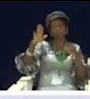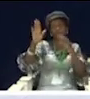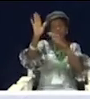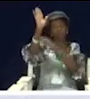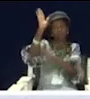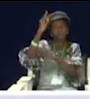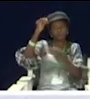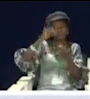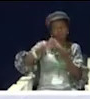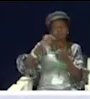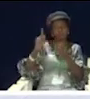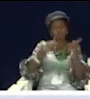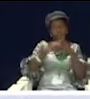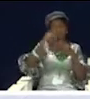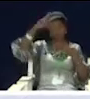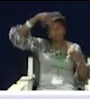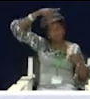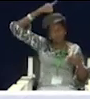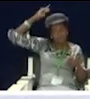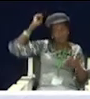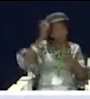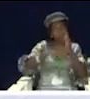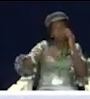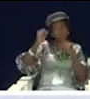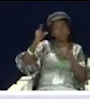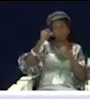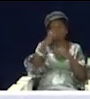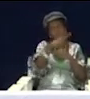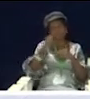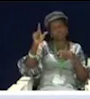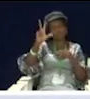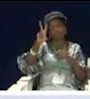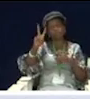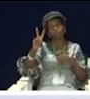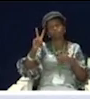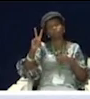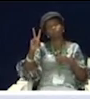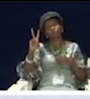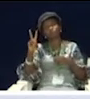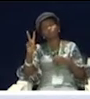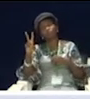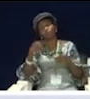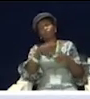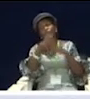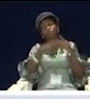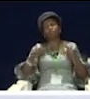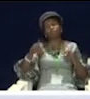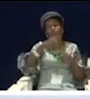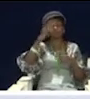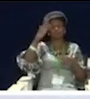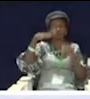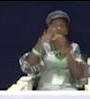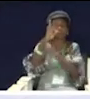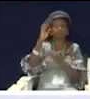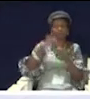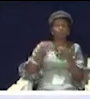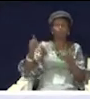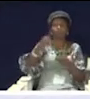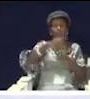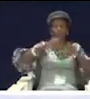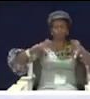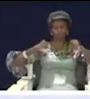according to Daniel chapter 11 verse 32, Daniel 11 verse 32, when you know Him, you'll be